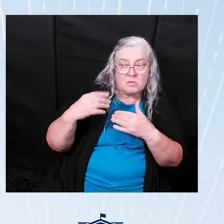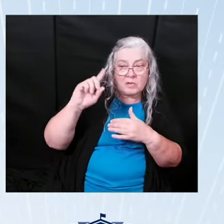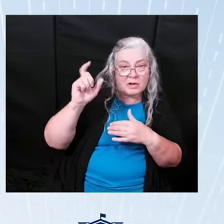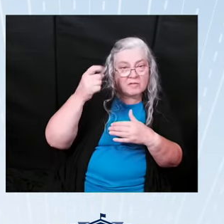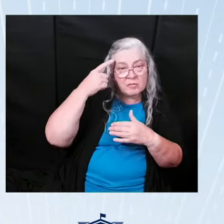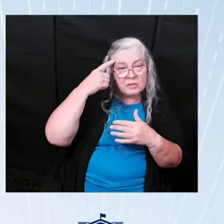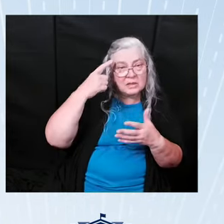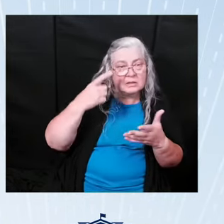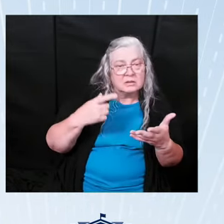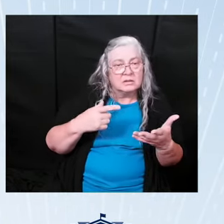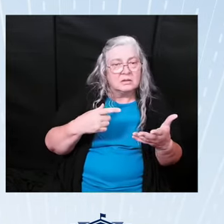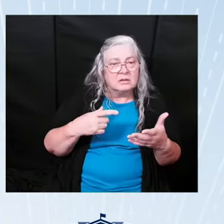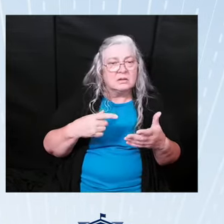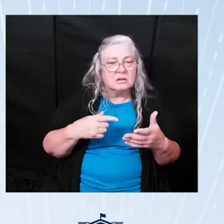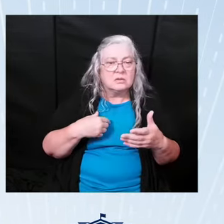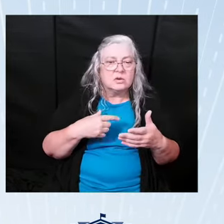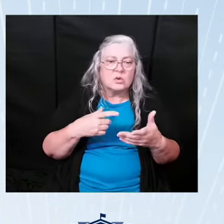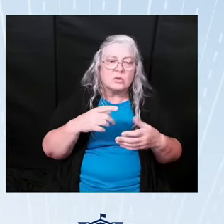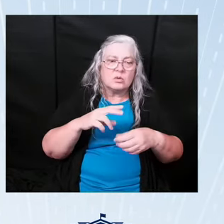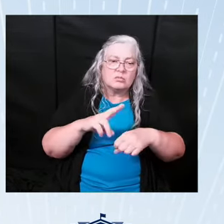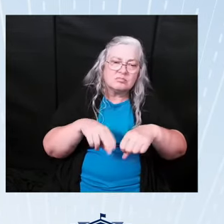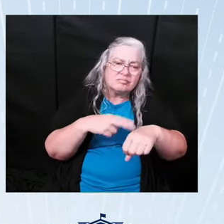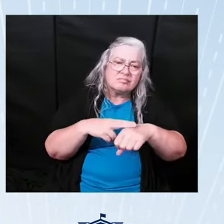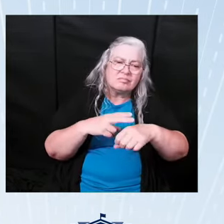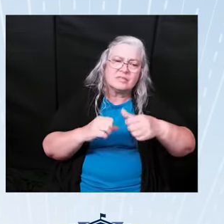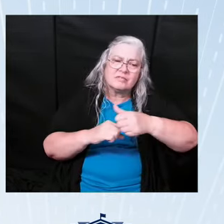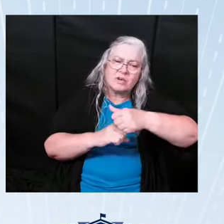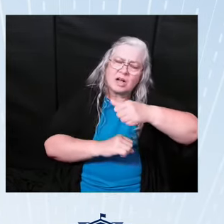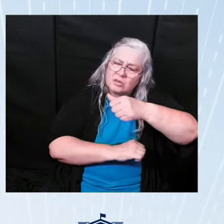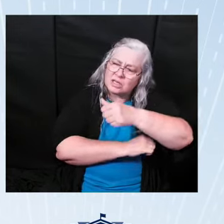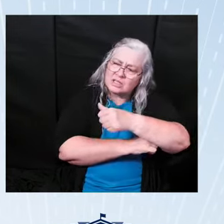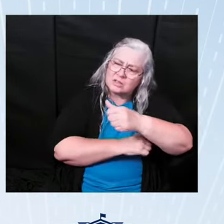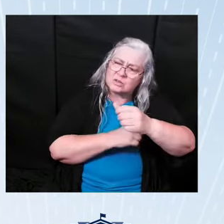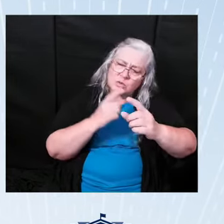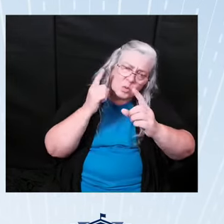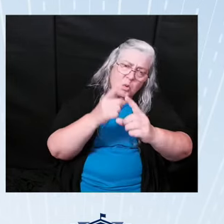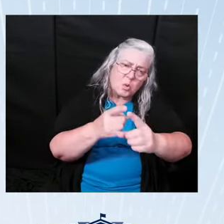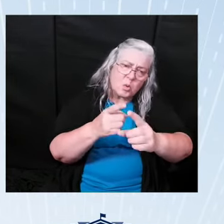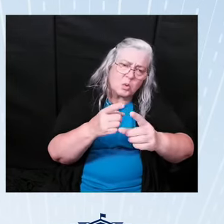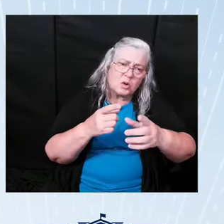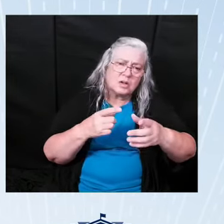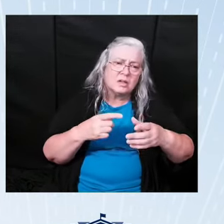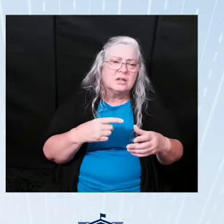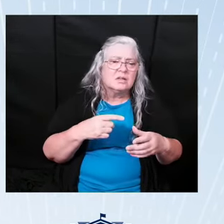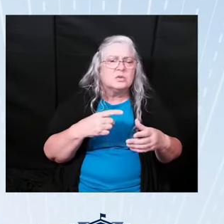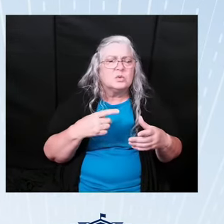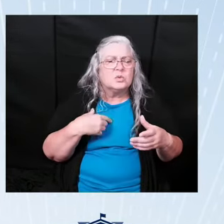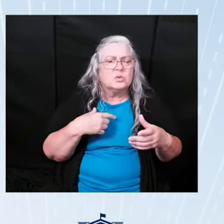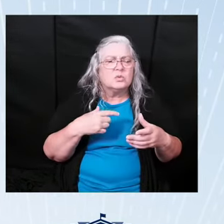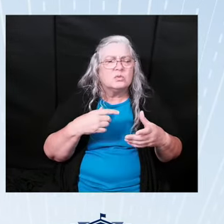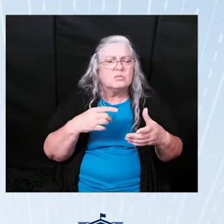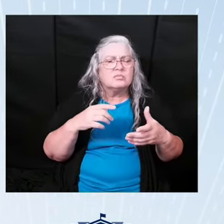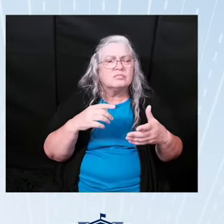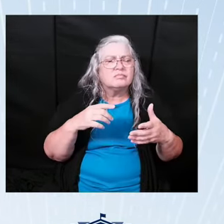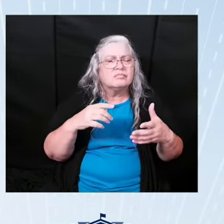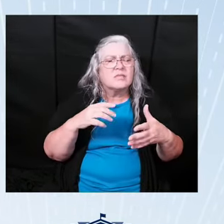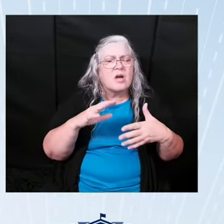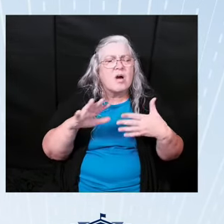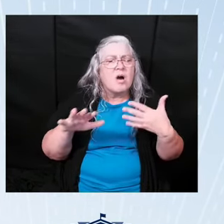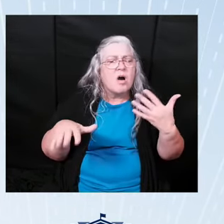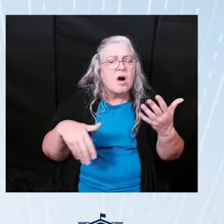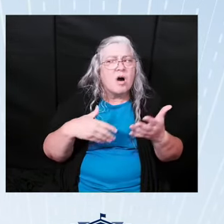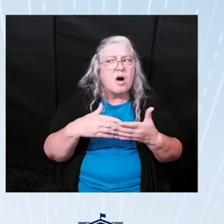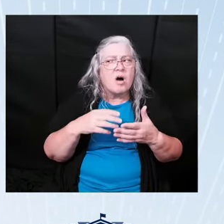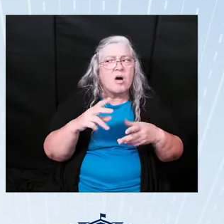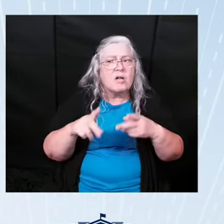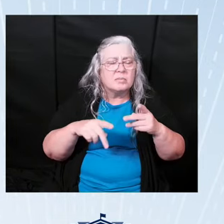a federal government to mount an all of government and all of society response to the climate crisis. It's our role to figure out